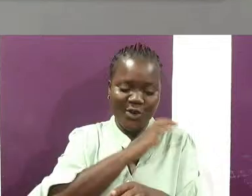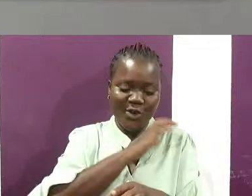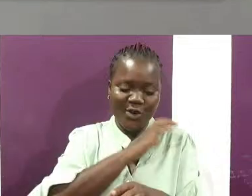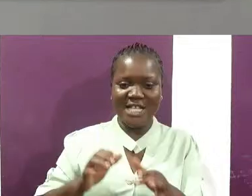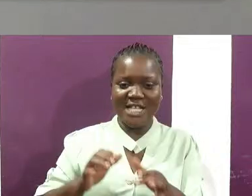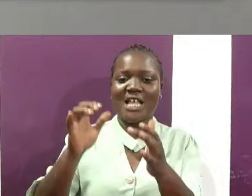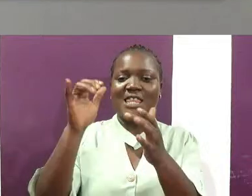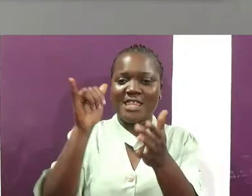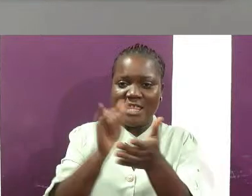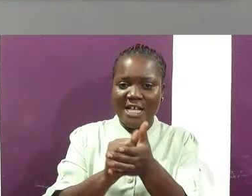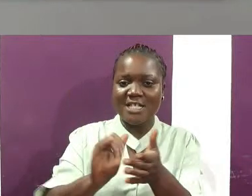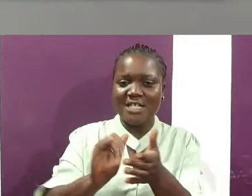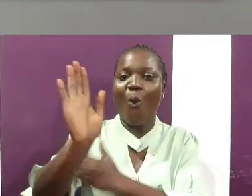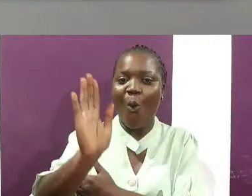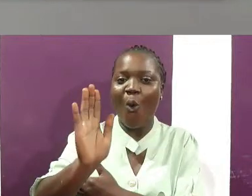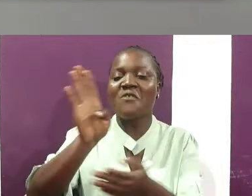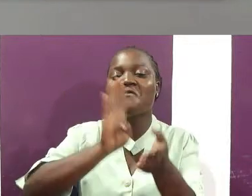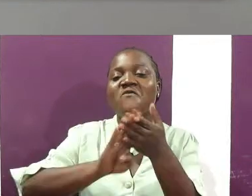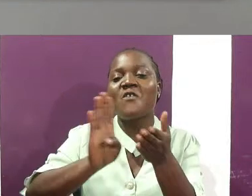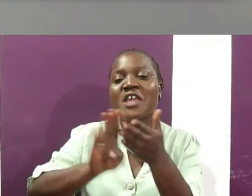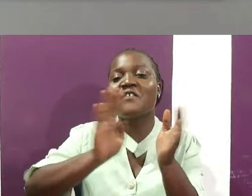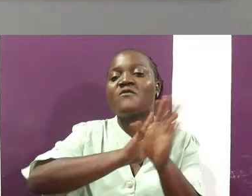Is one Savior as good as another?